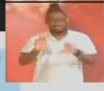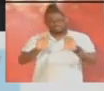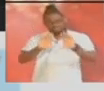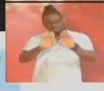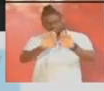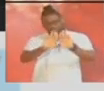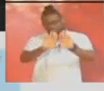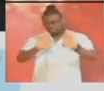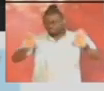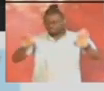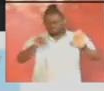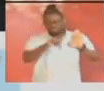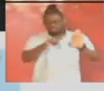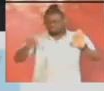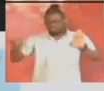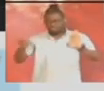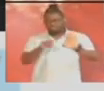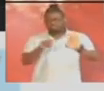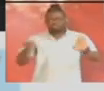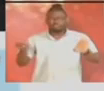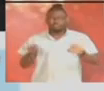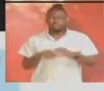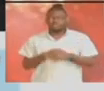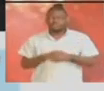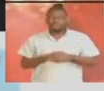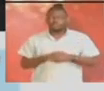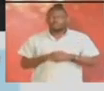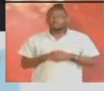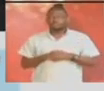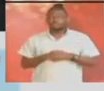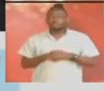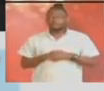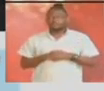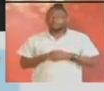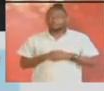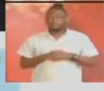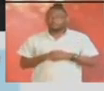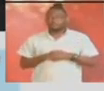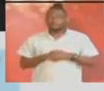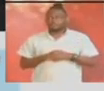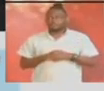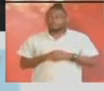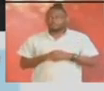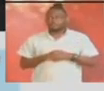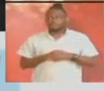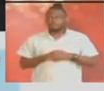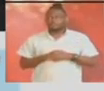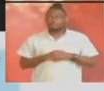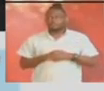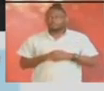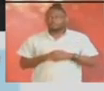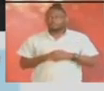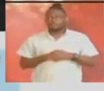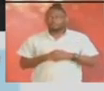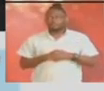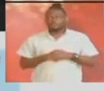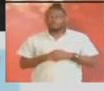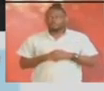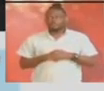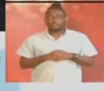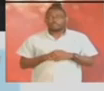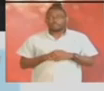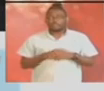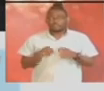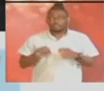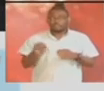County Victoria and County St. Patrick location. If we move forward to the next slide. So let's move forward